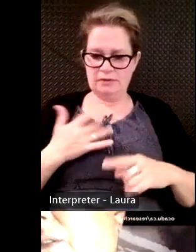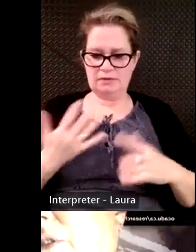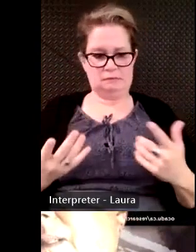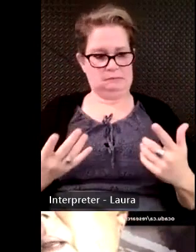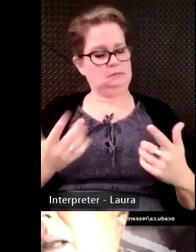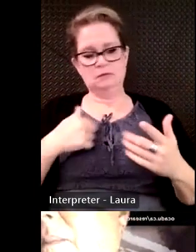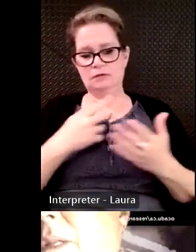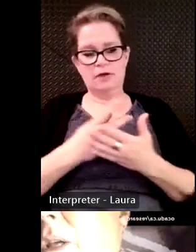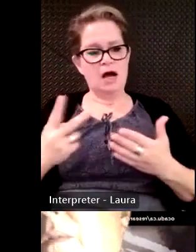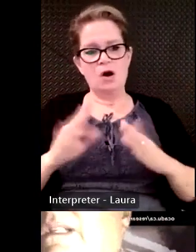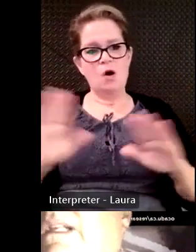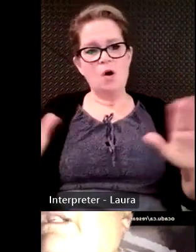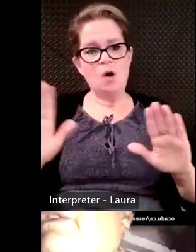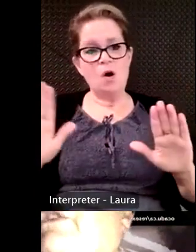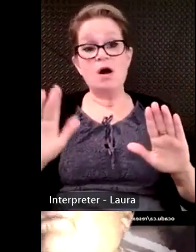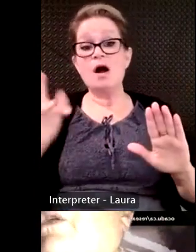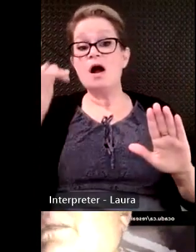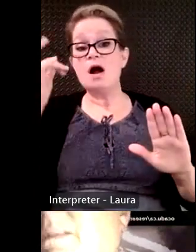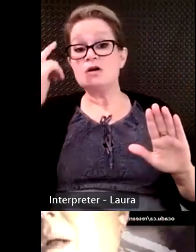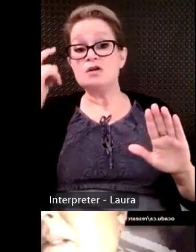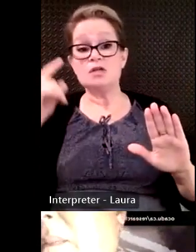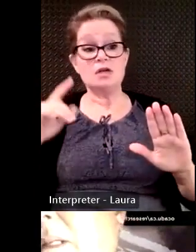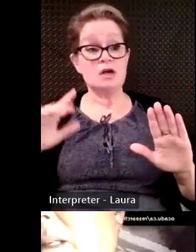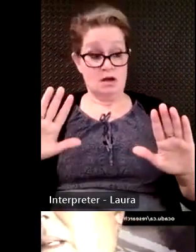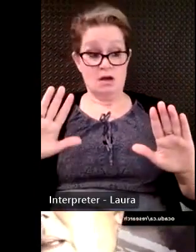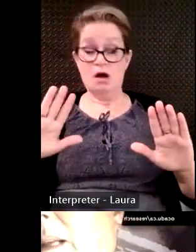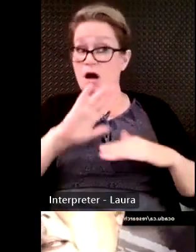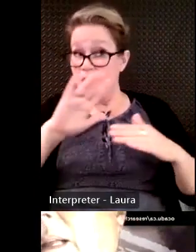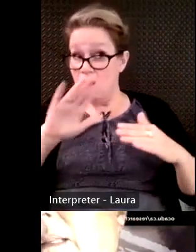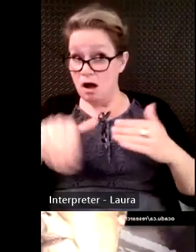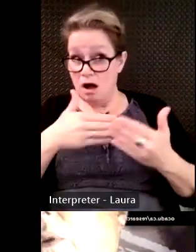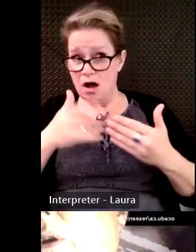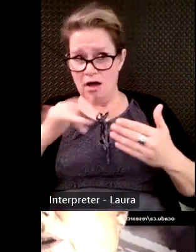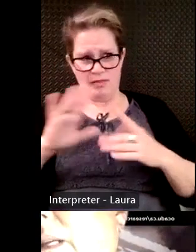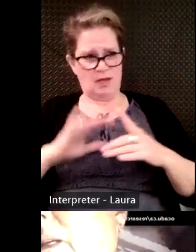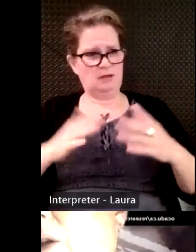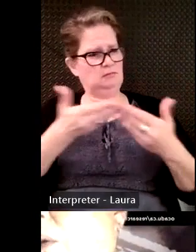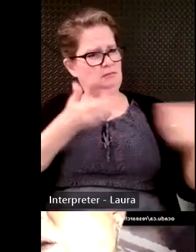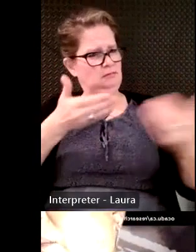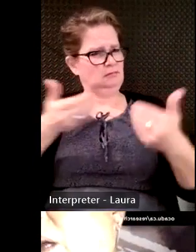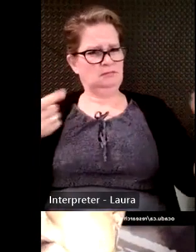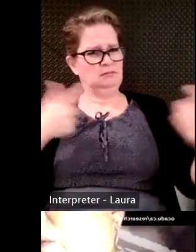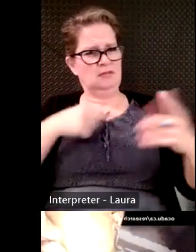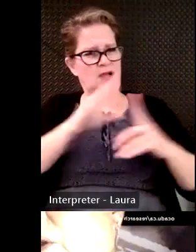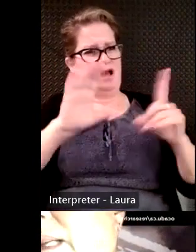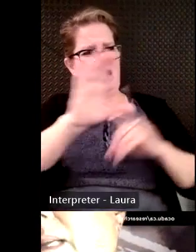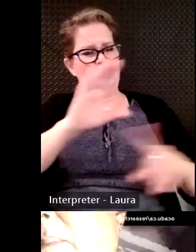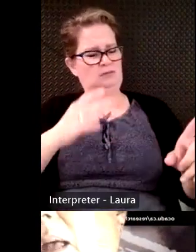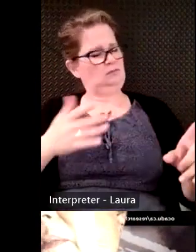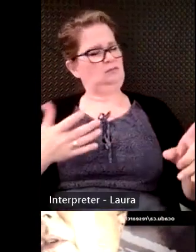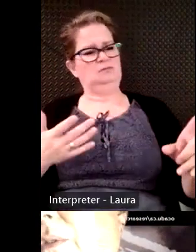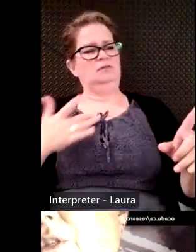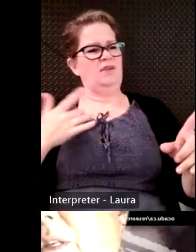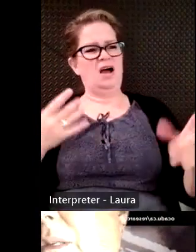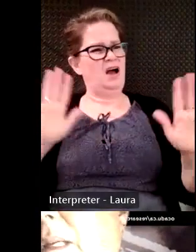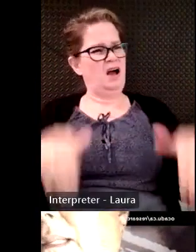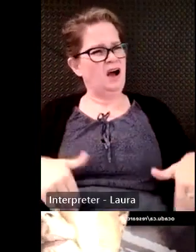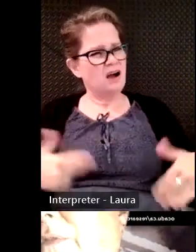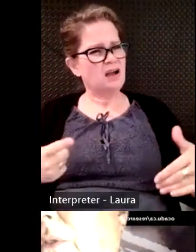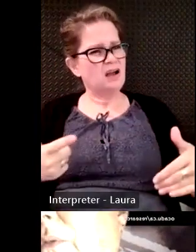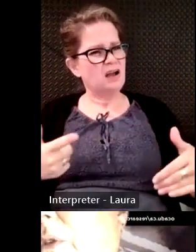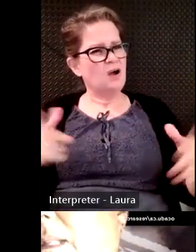organizational cultures becomes our individual responsibility. Leave work early, go home alone, go take a bath, go to the